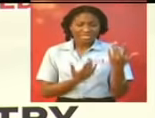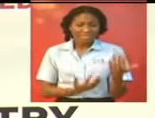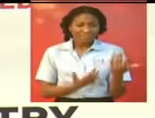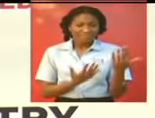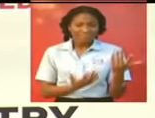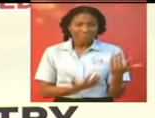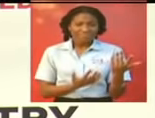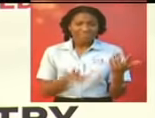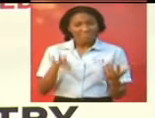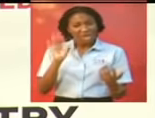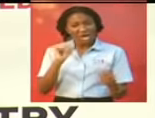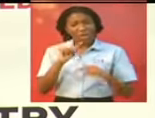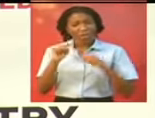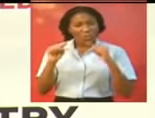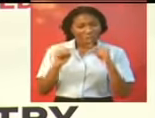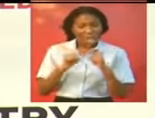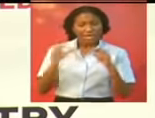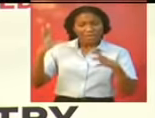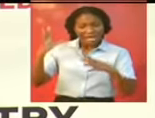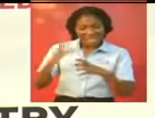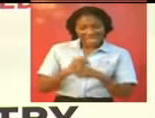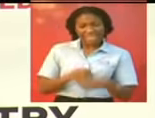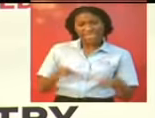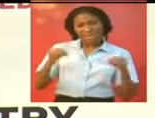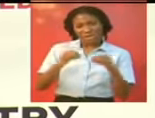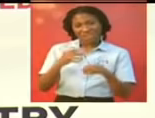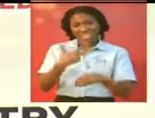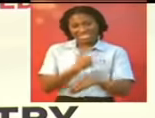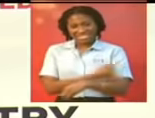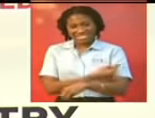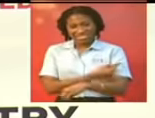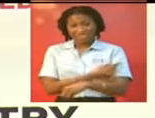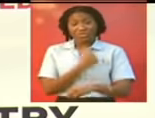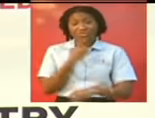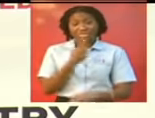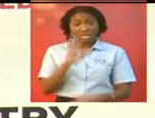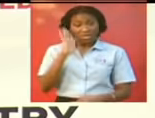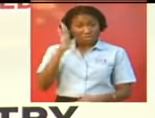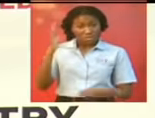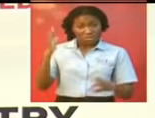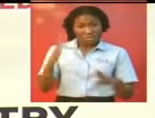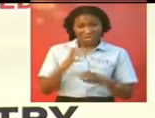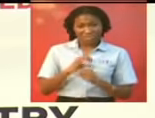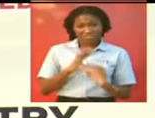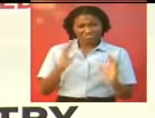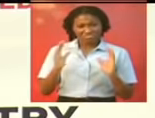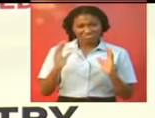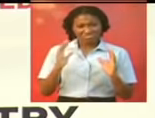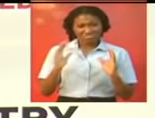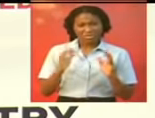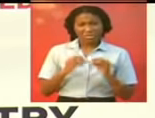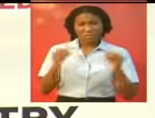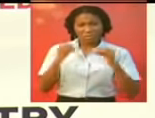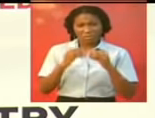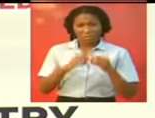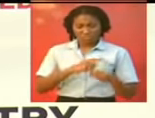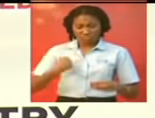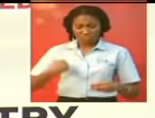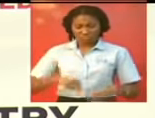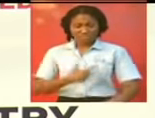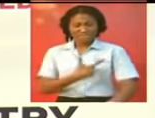of when we will get additional vaccines. He indicated in the press conference that we expect a shipment of further Sinopharm